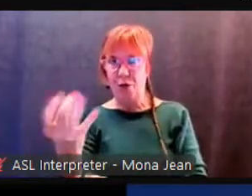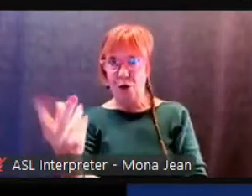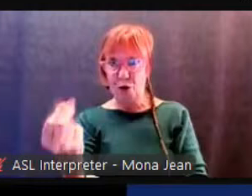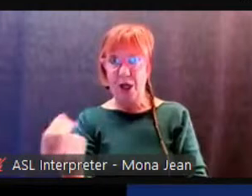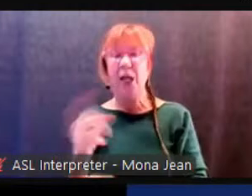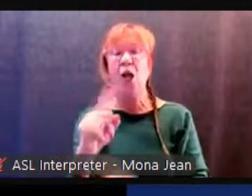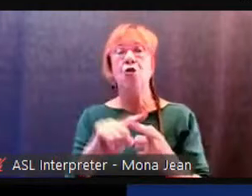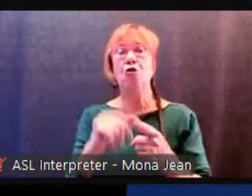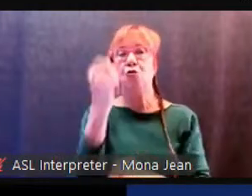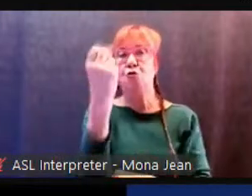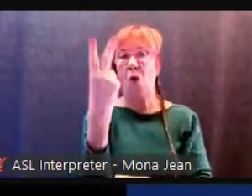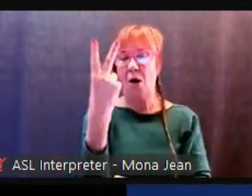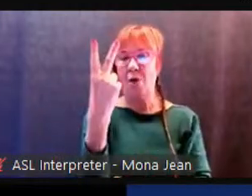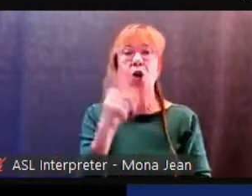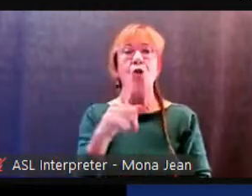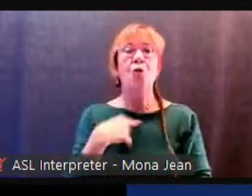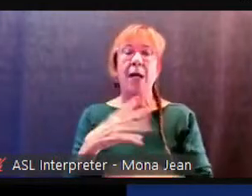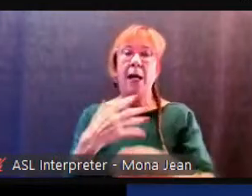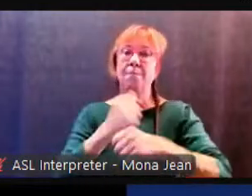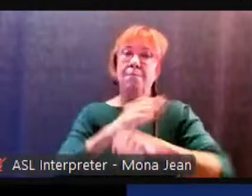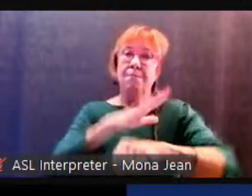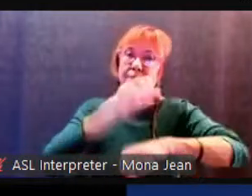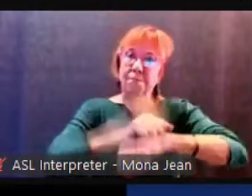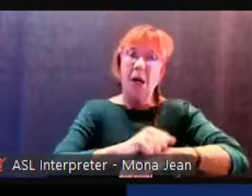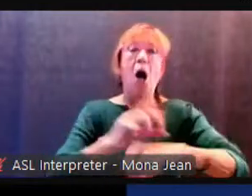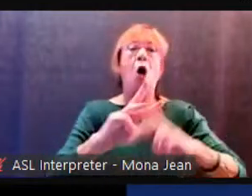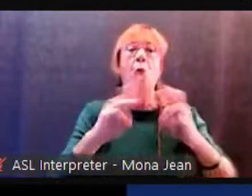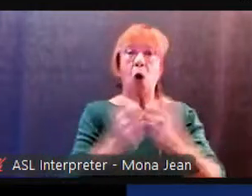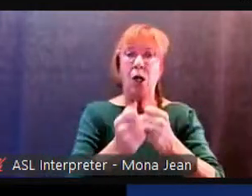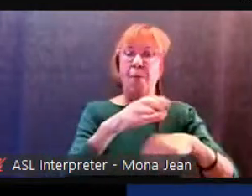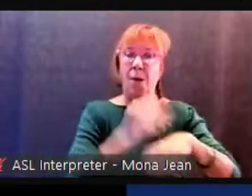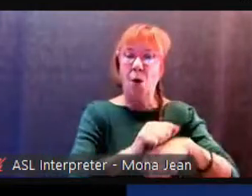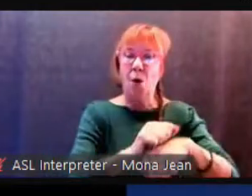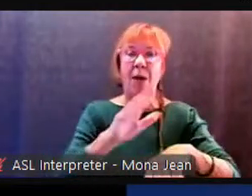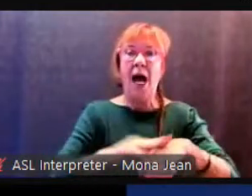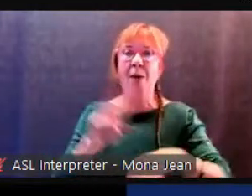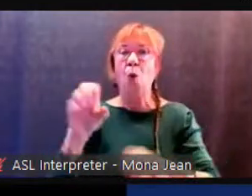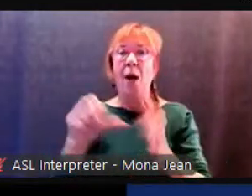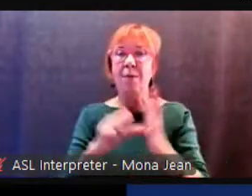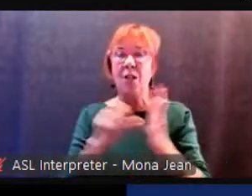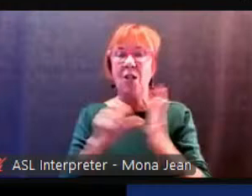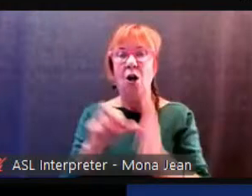12 p.m. You can reserve your Altadena workshop appointment on